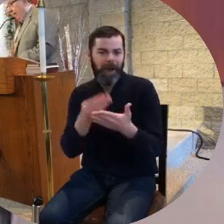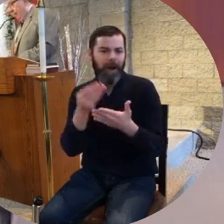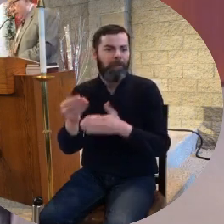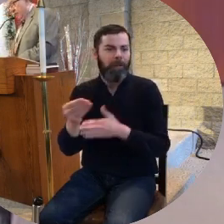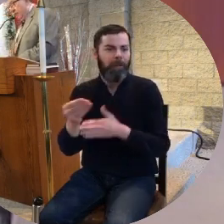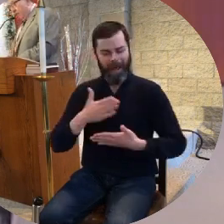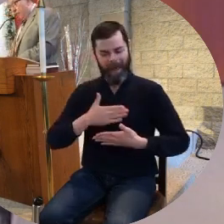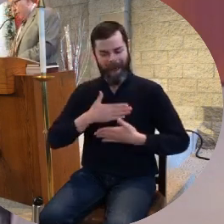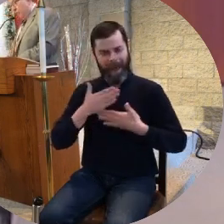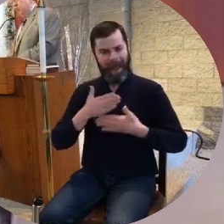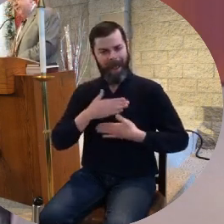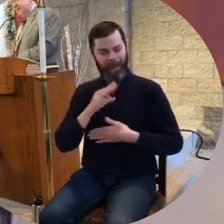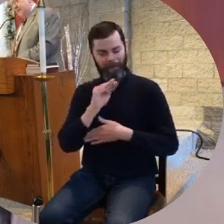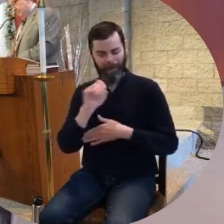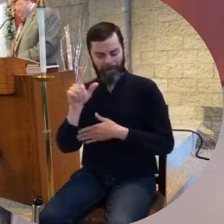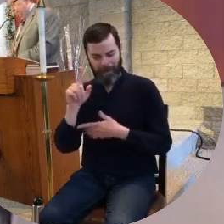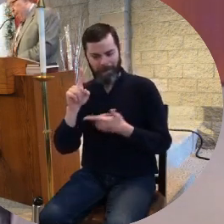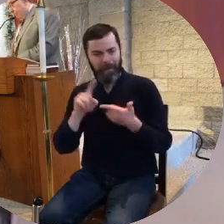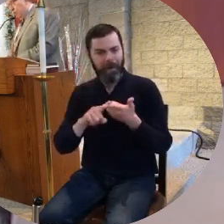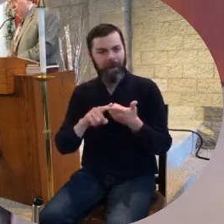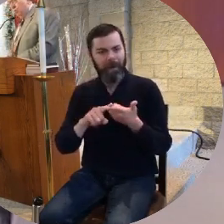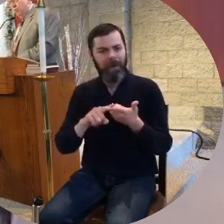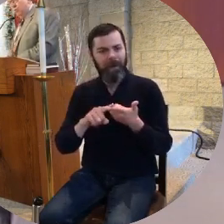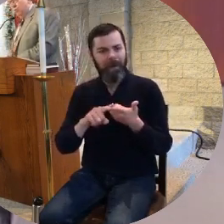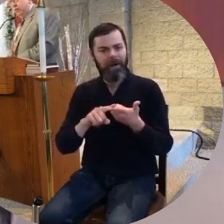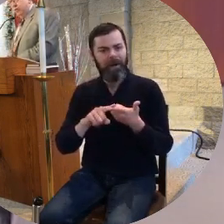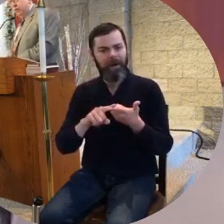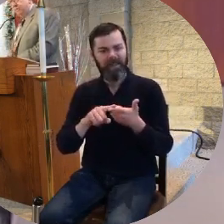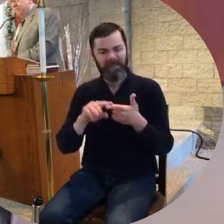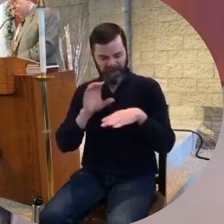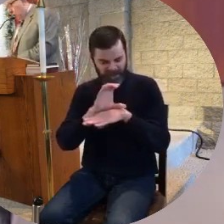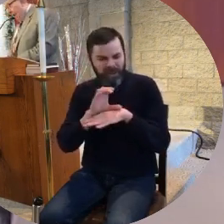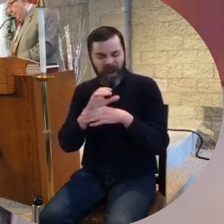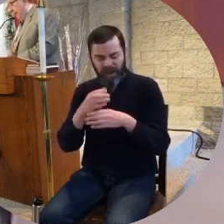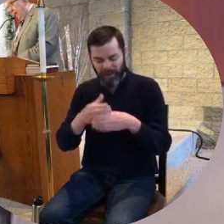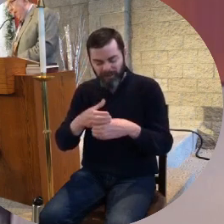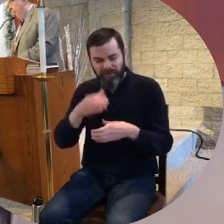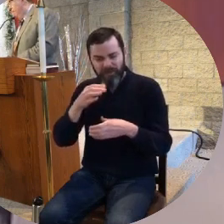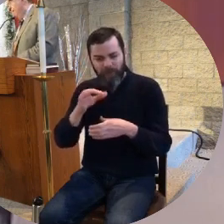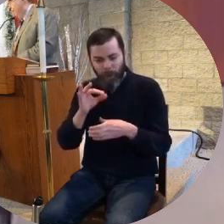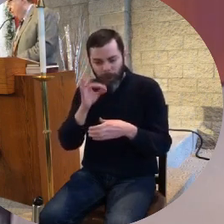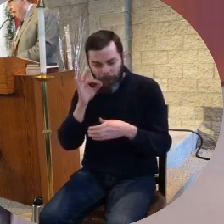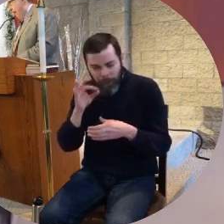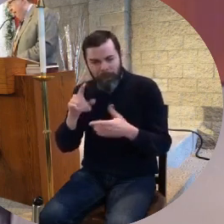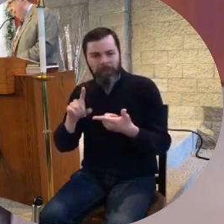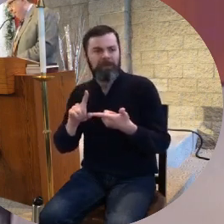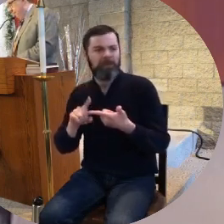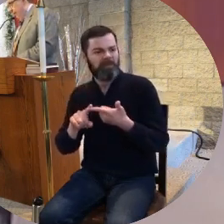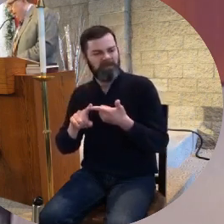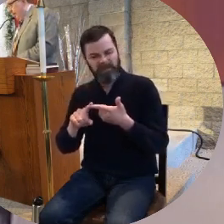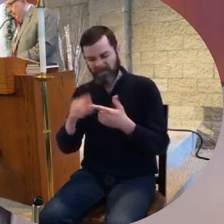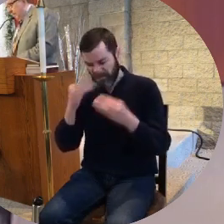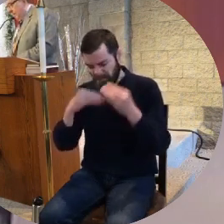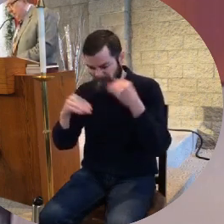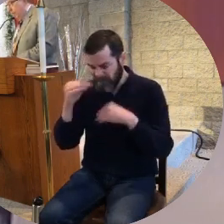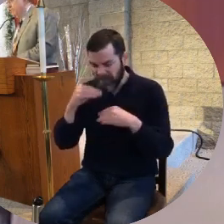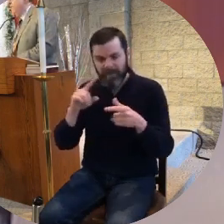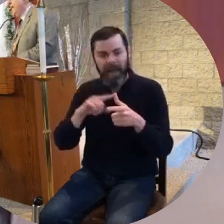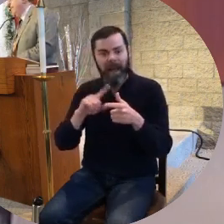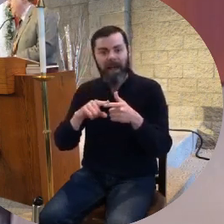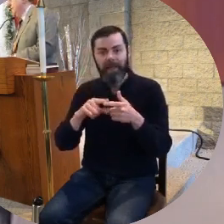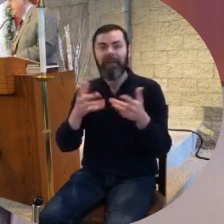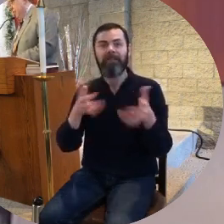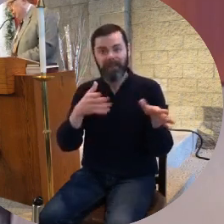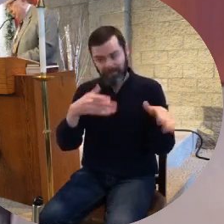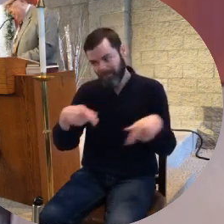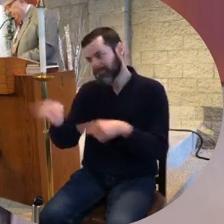Then it was off to the movies, popcorn, soda pop, and her favorite candy, M&M's. What a